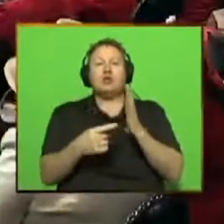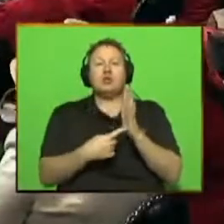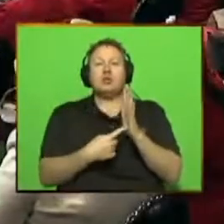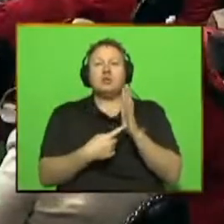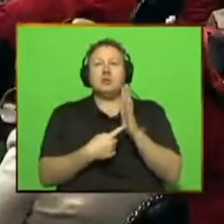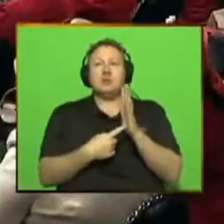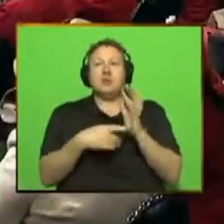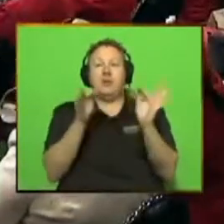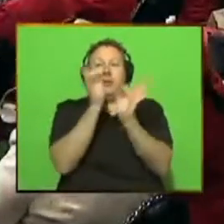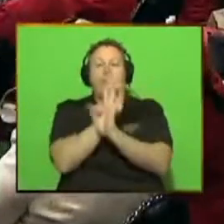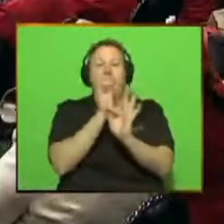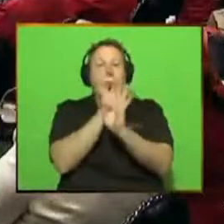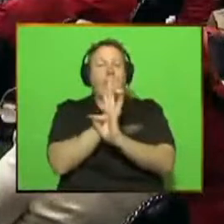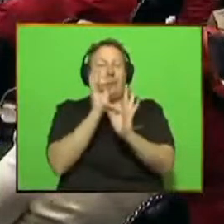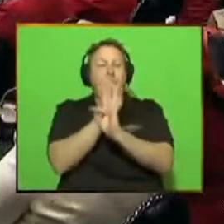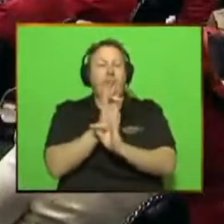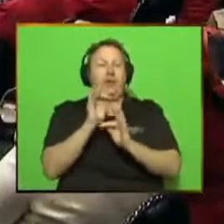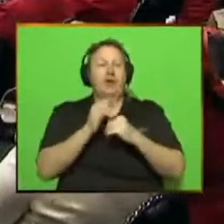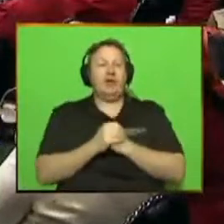There is none.